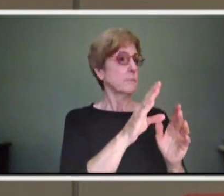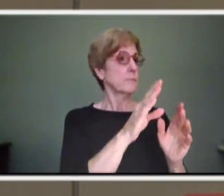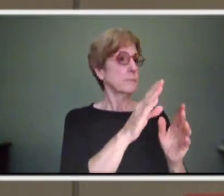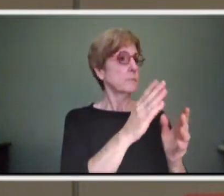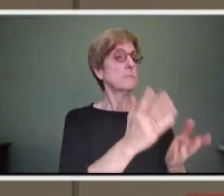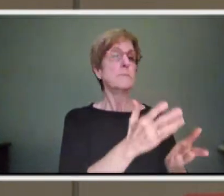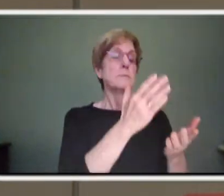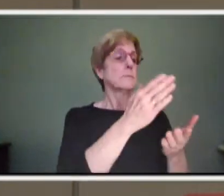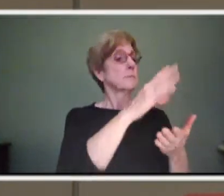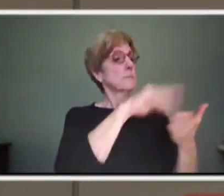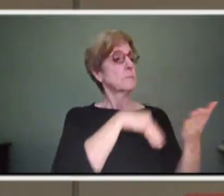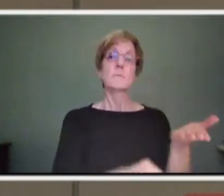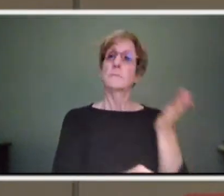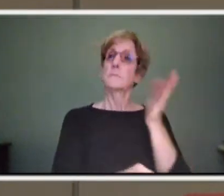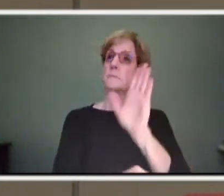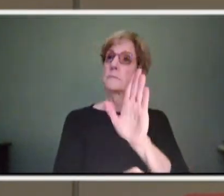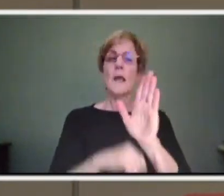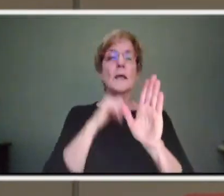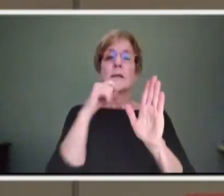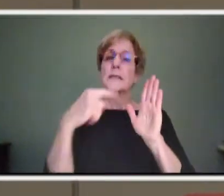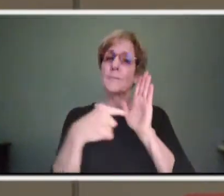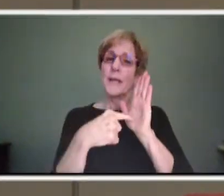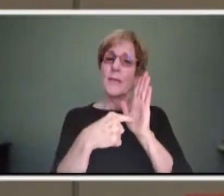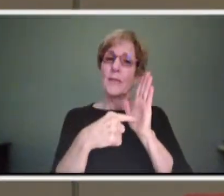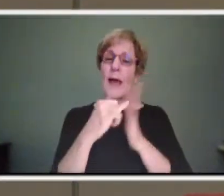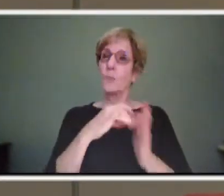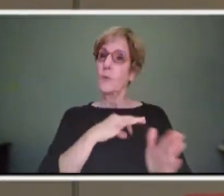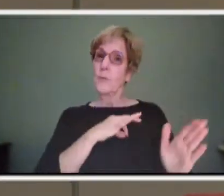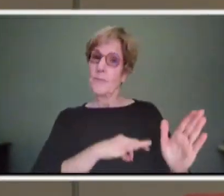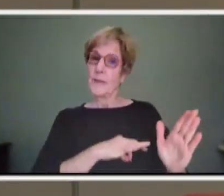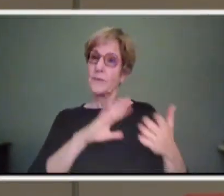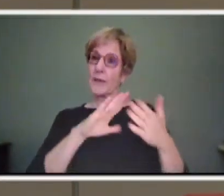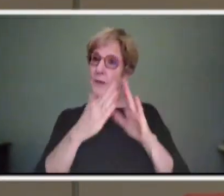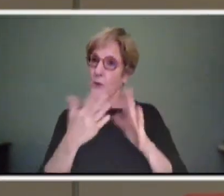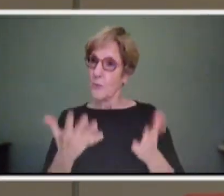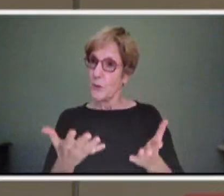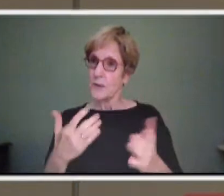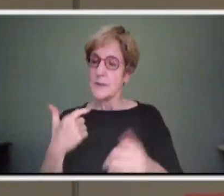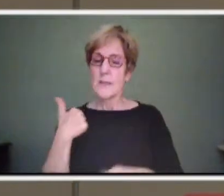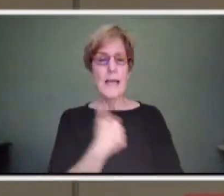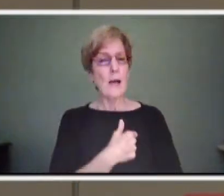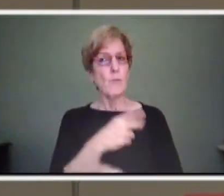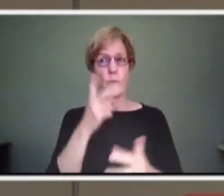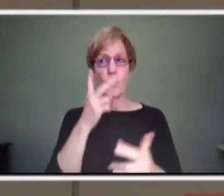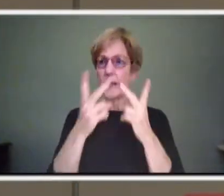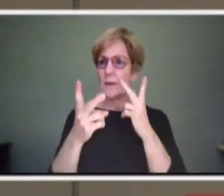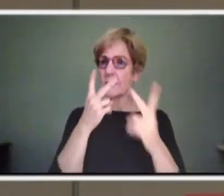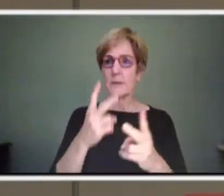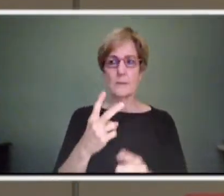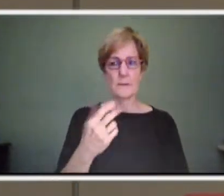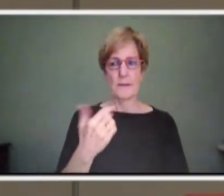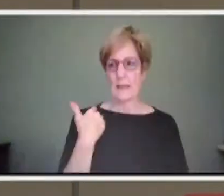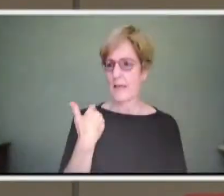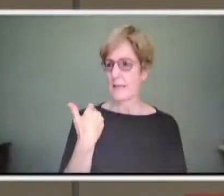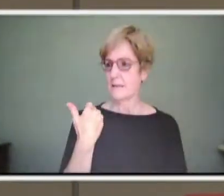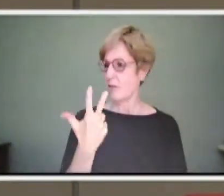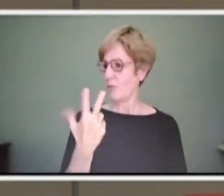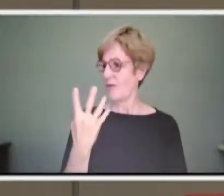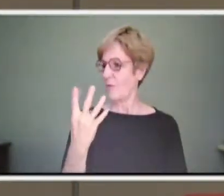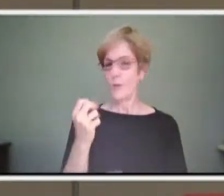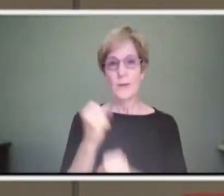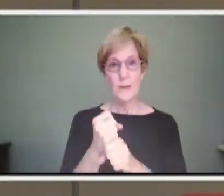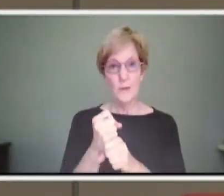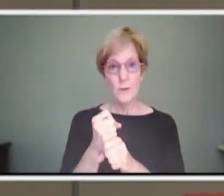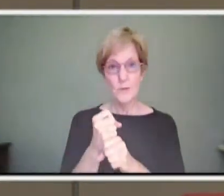doesn't mean that that product is necessarily going to benefit our community. And we have seen just in the last 3 to 4 years